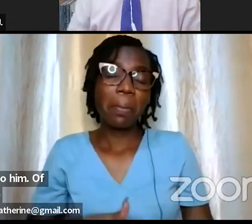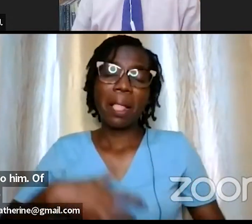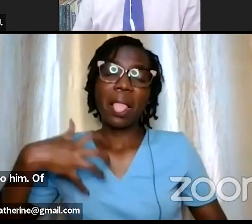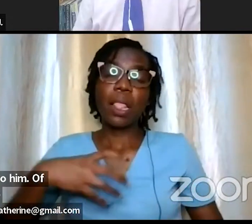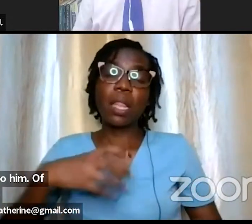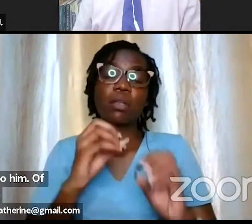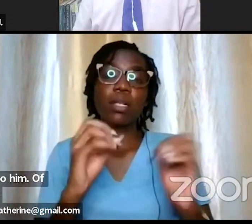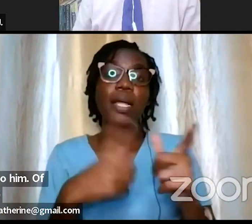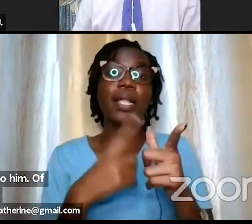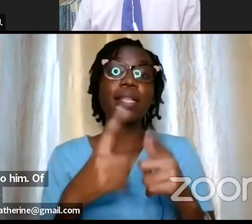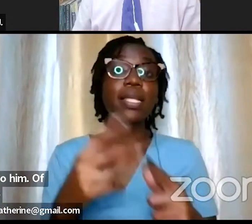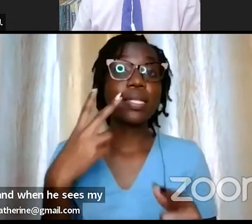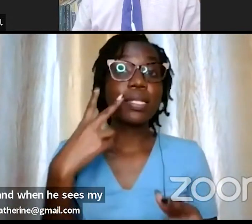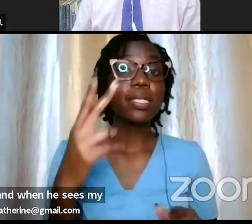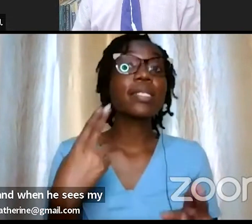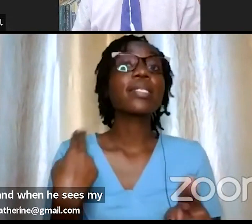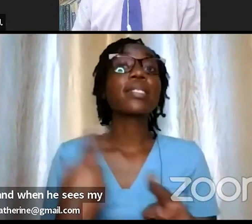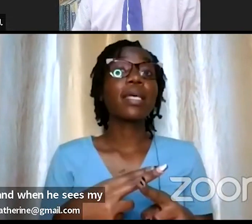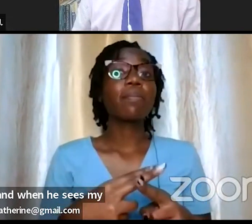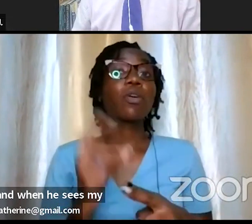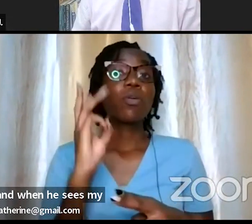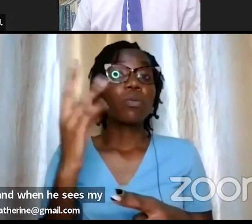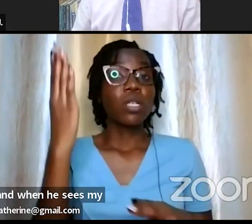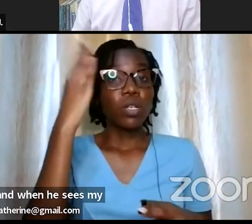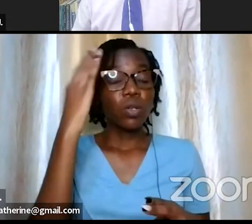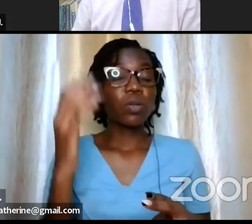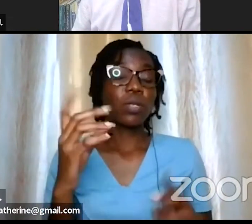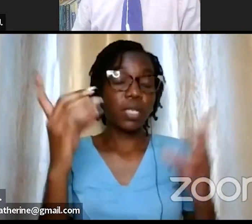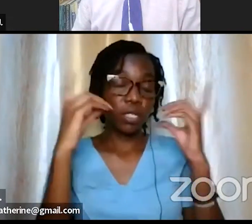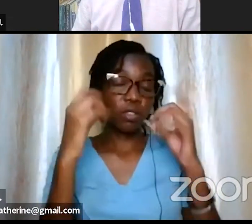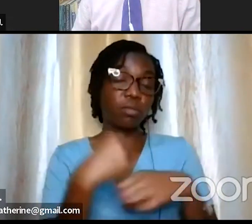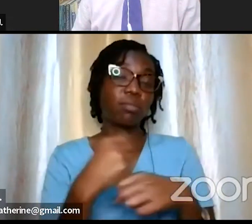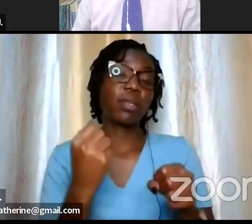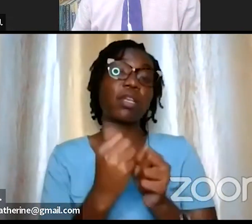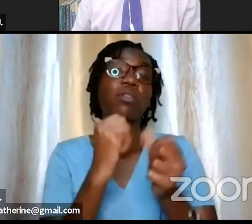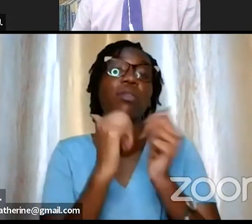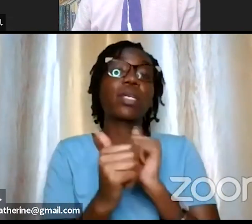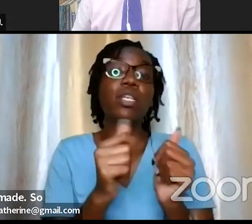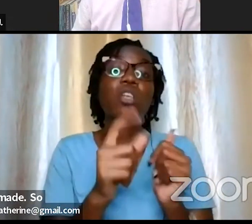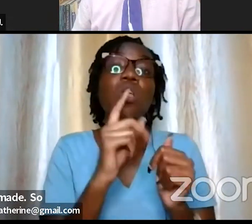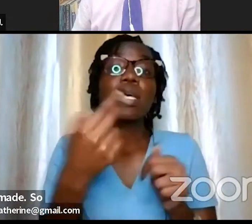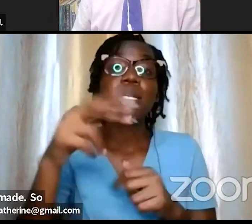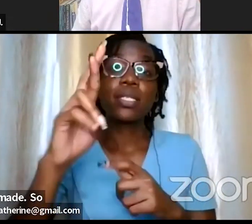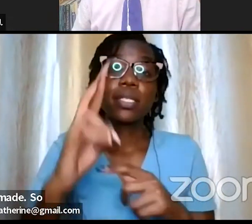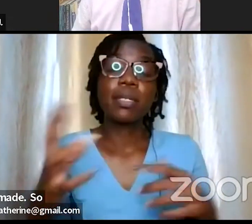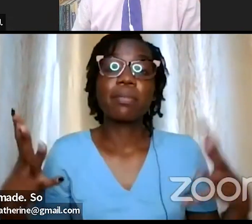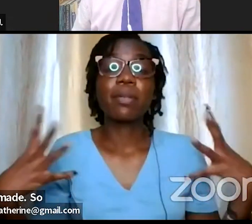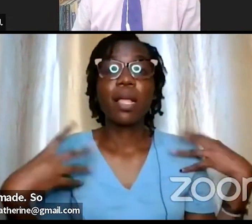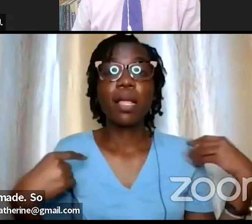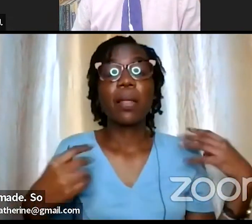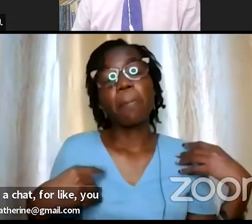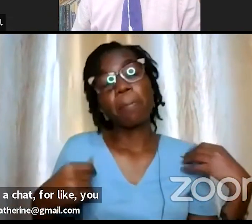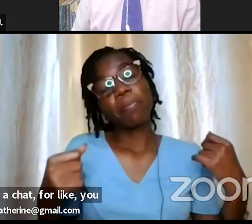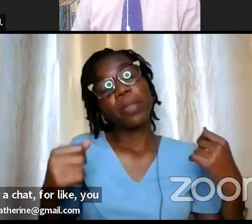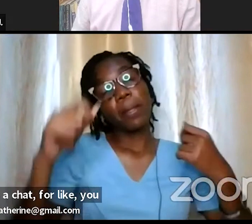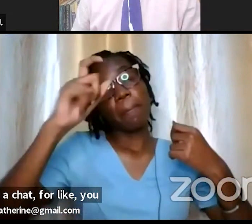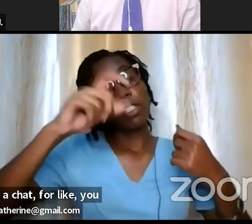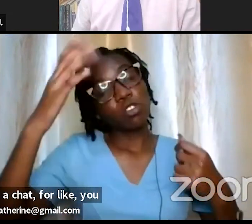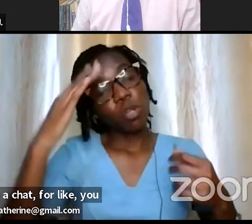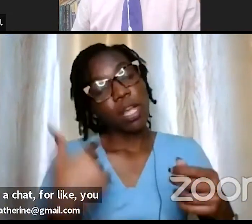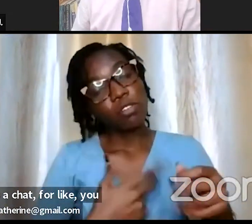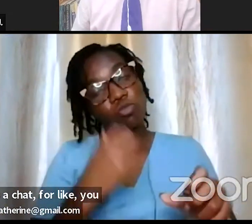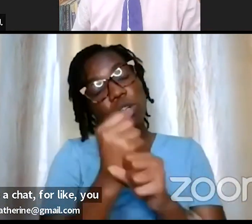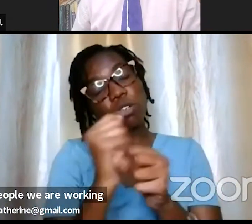my name, he'll know what decisions we have made. So as HR practitioners, we need to understand the people we are working with, and we need to teach